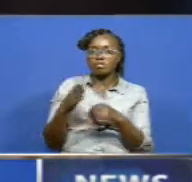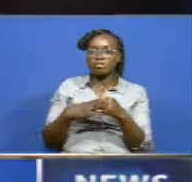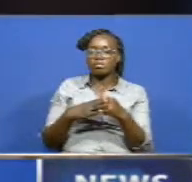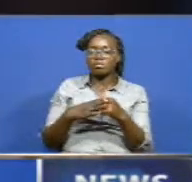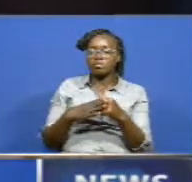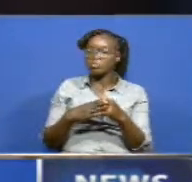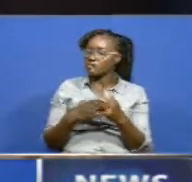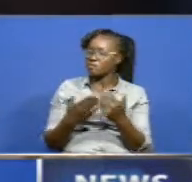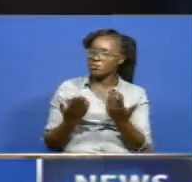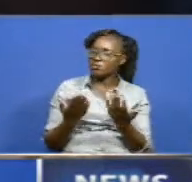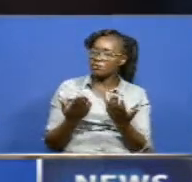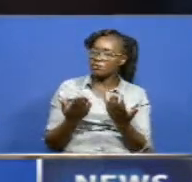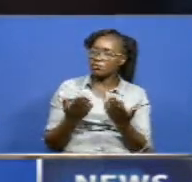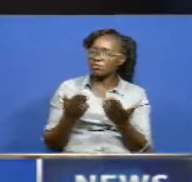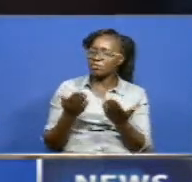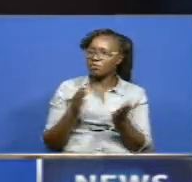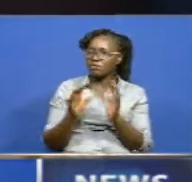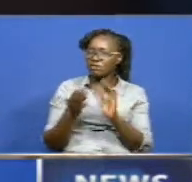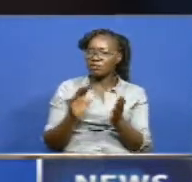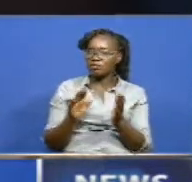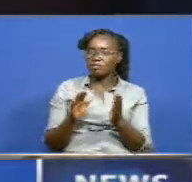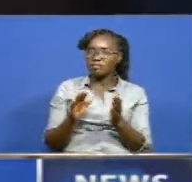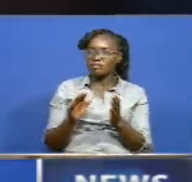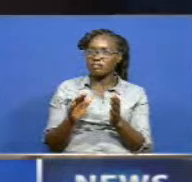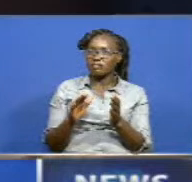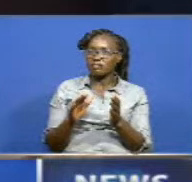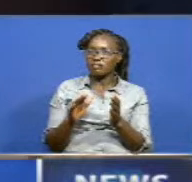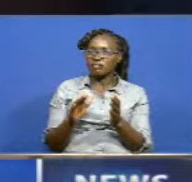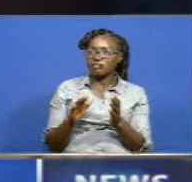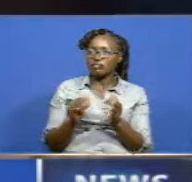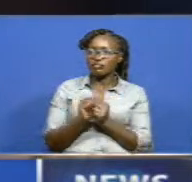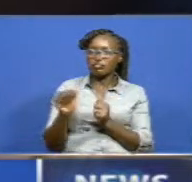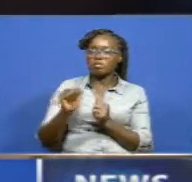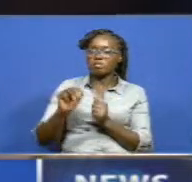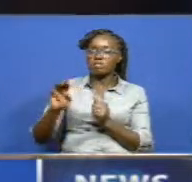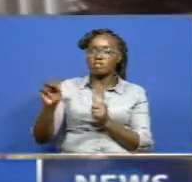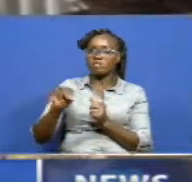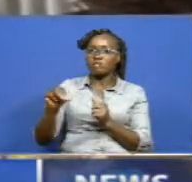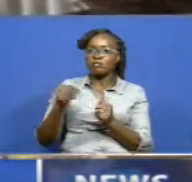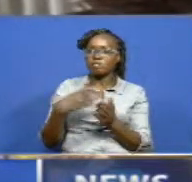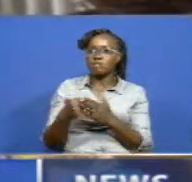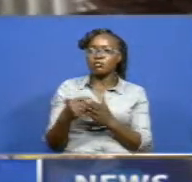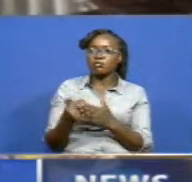them, that translates to close to 15 million Kenya shillings.